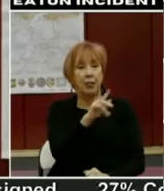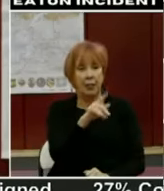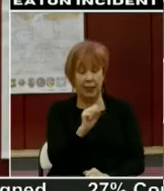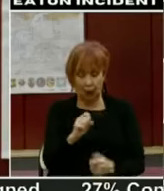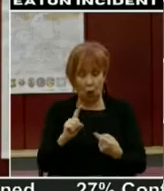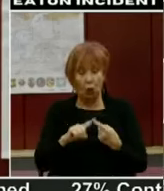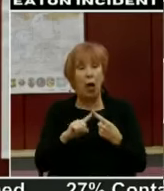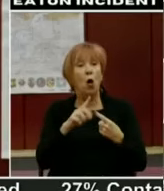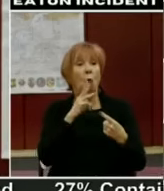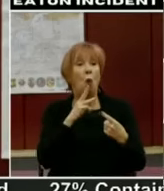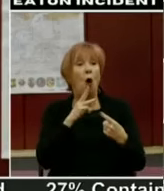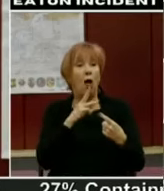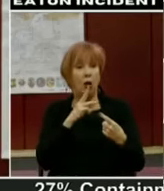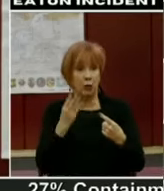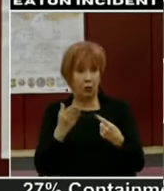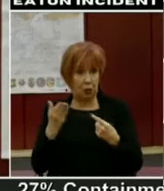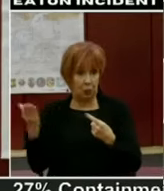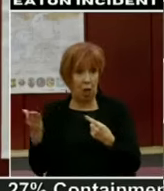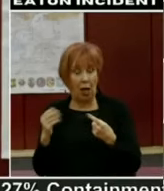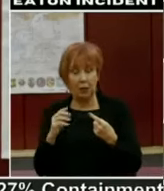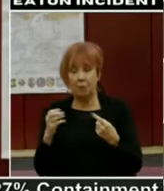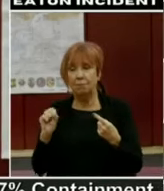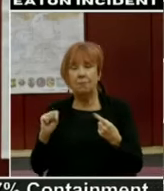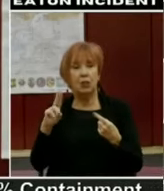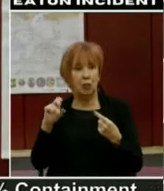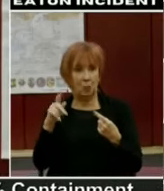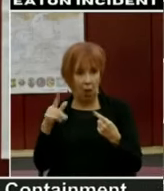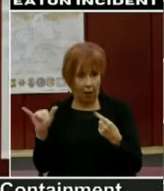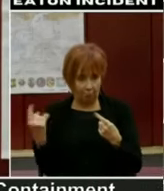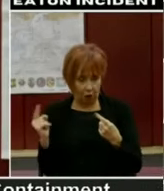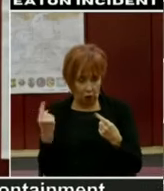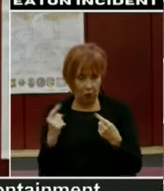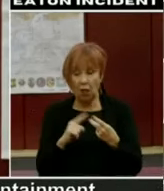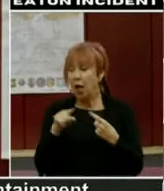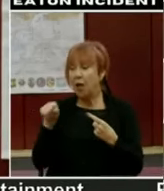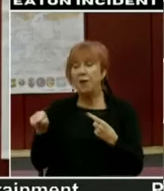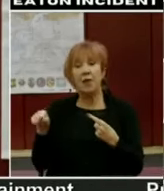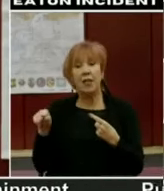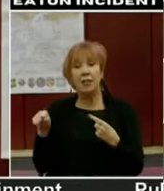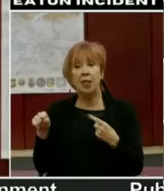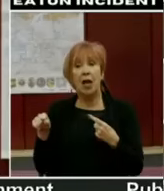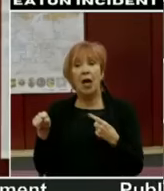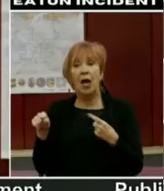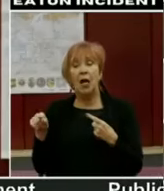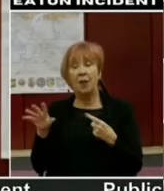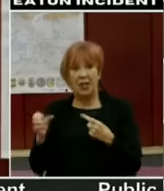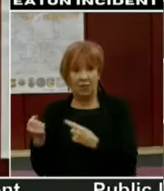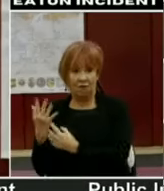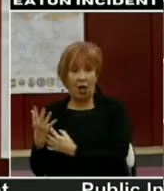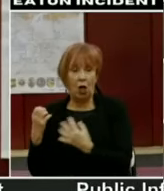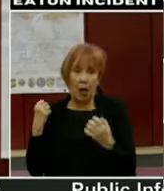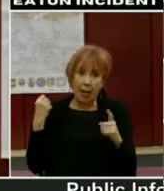Los Angeles County, this area has had a major impact to its water system.